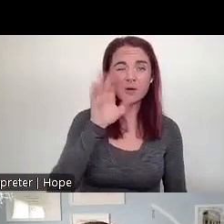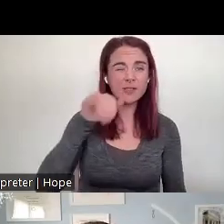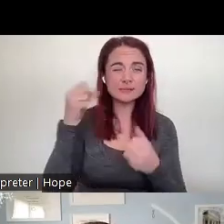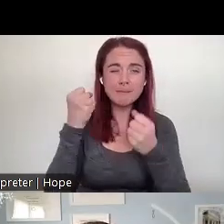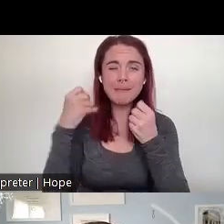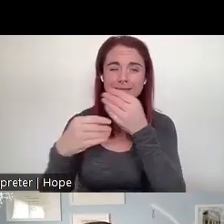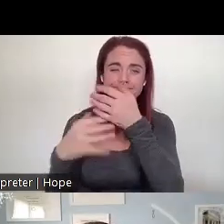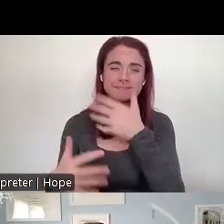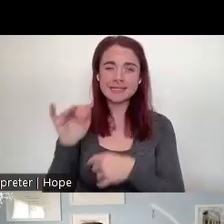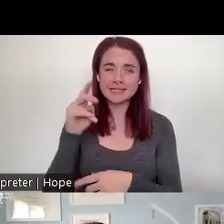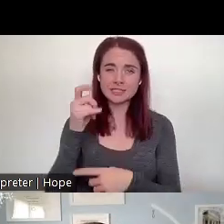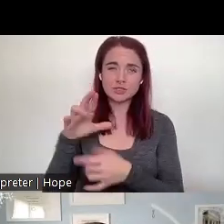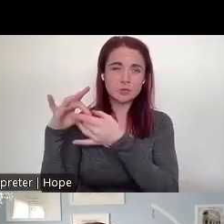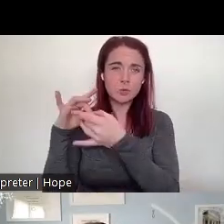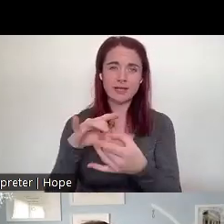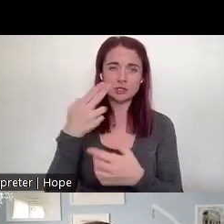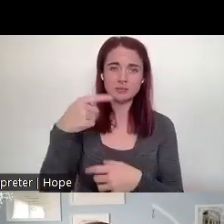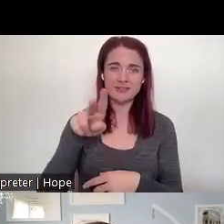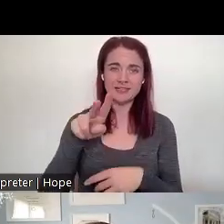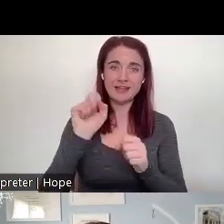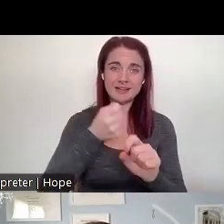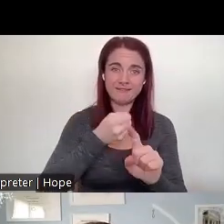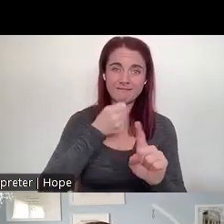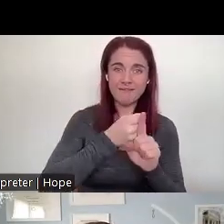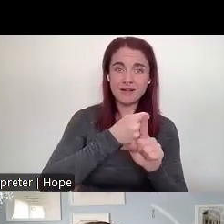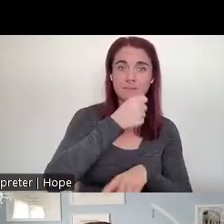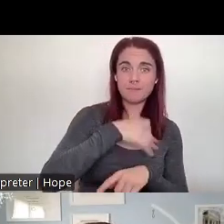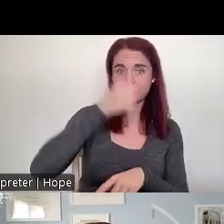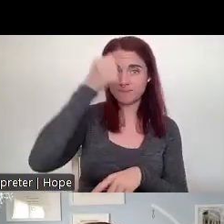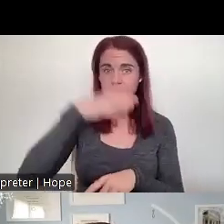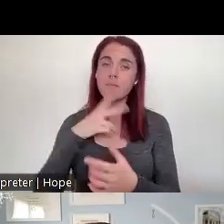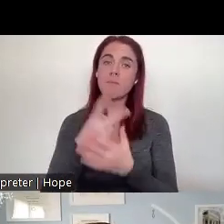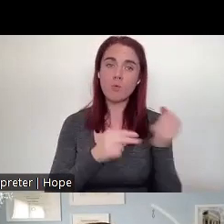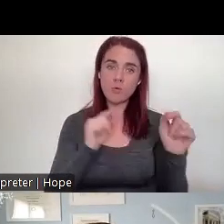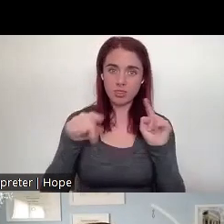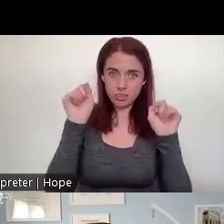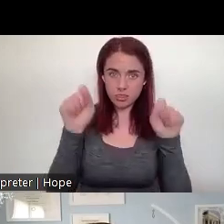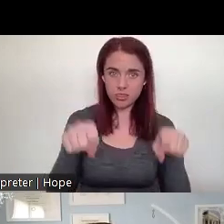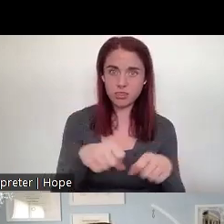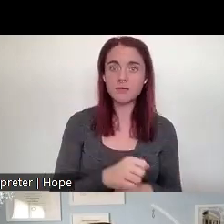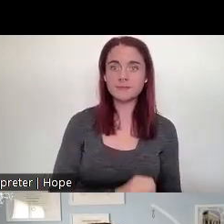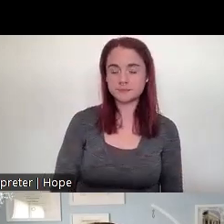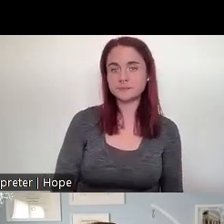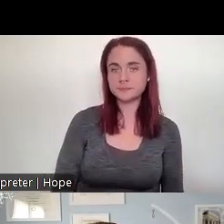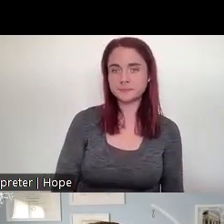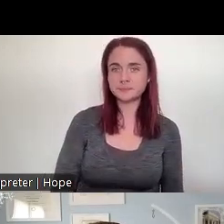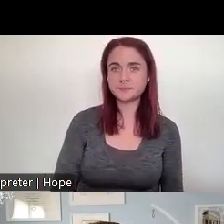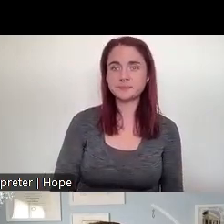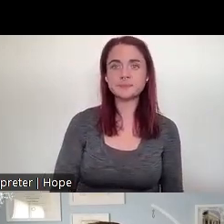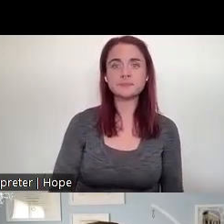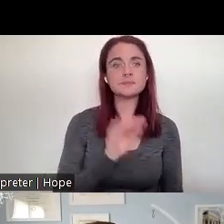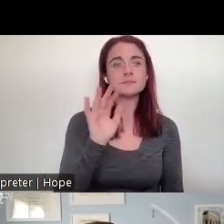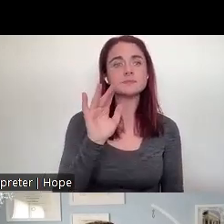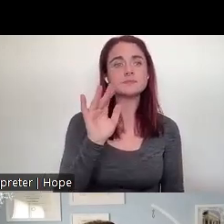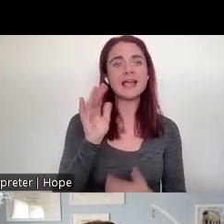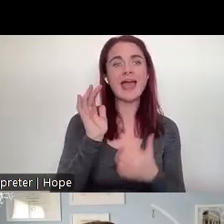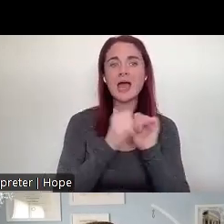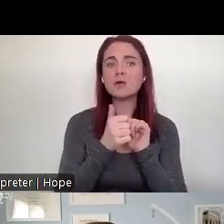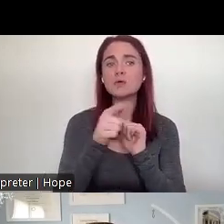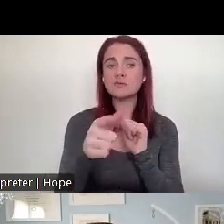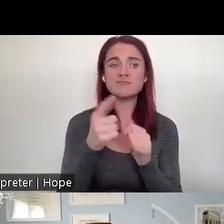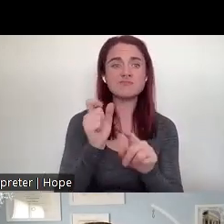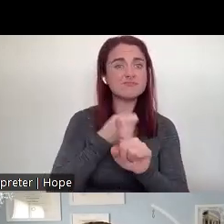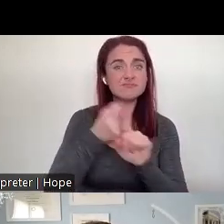associated with HPV that affect both males and females. So how does one become infected